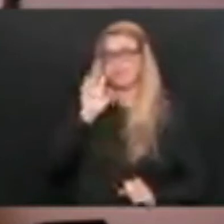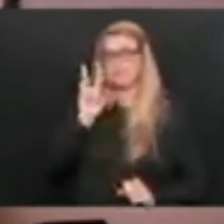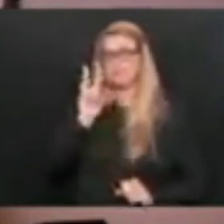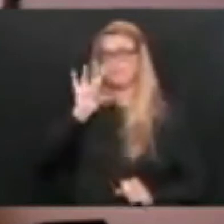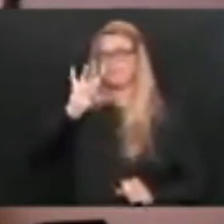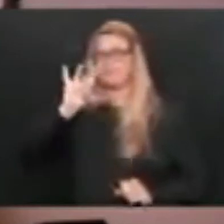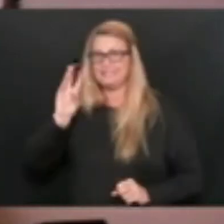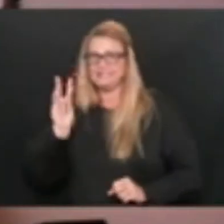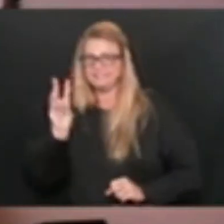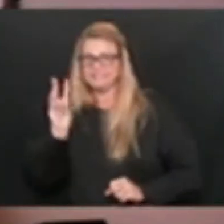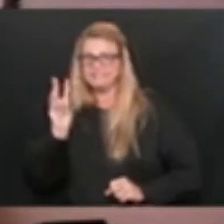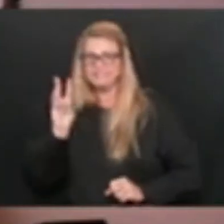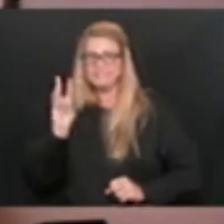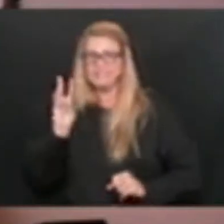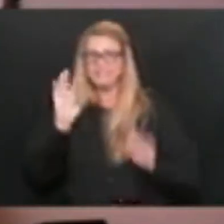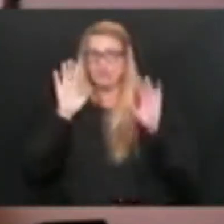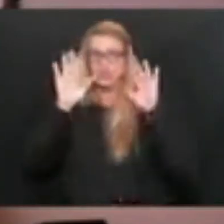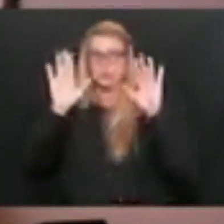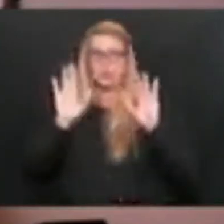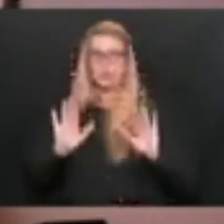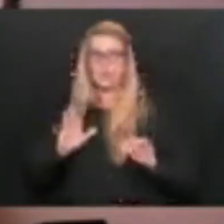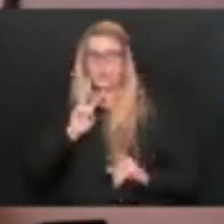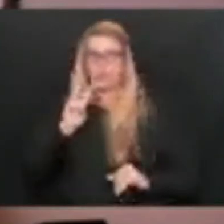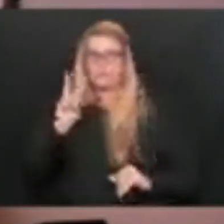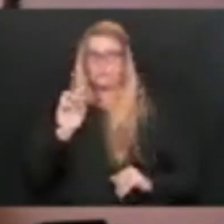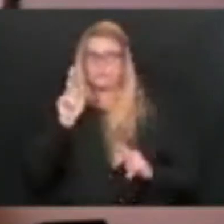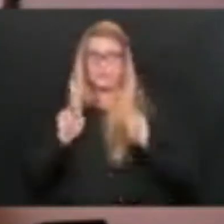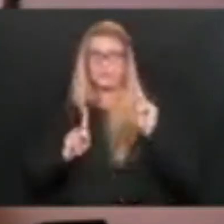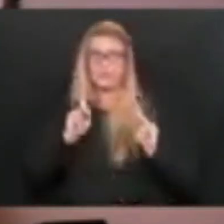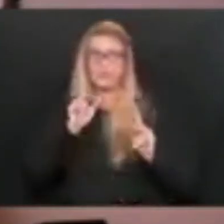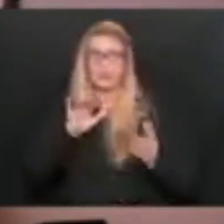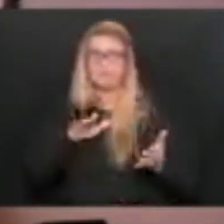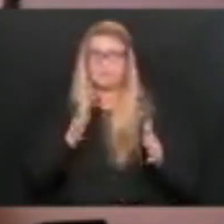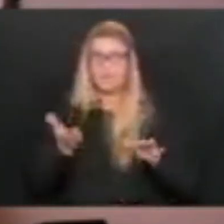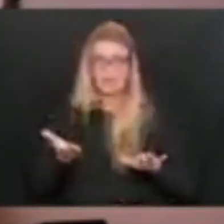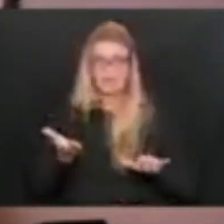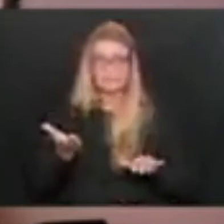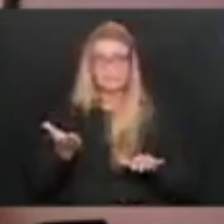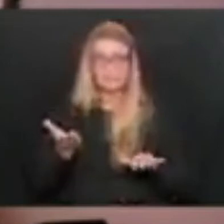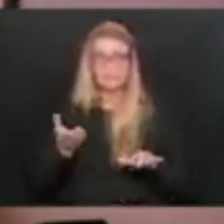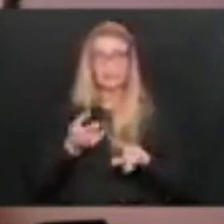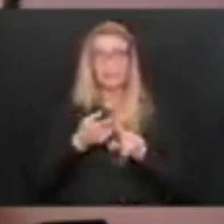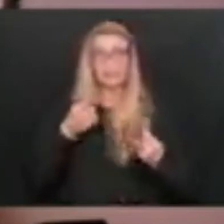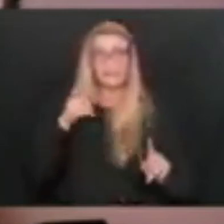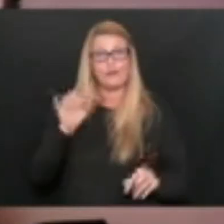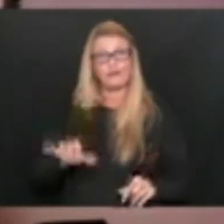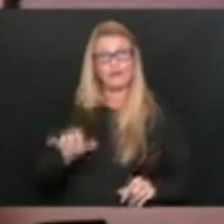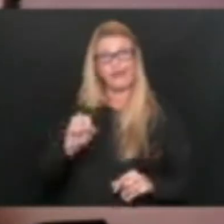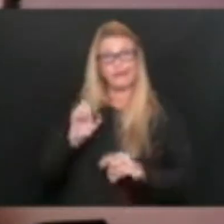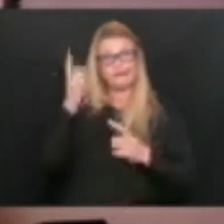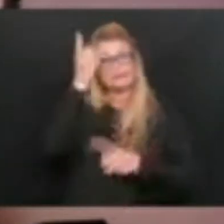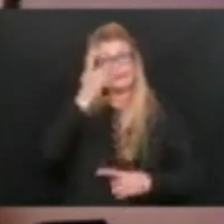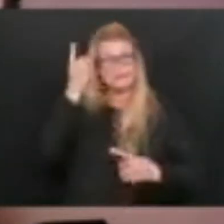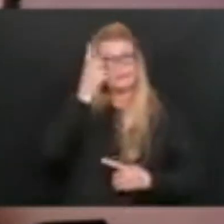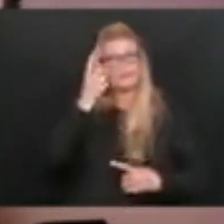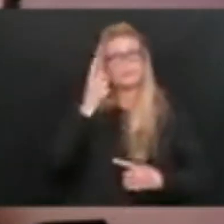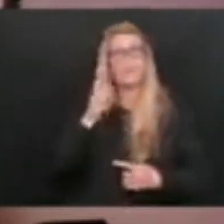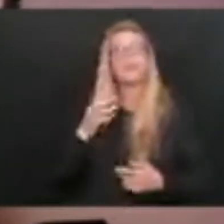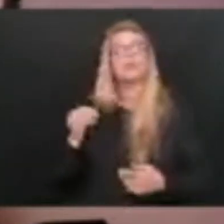2,686 great West Virginia residents have died of this infection. And we know that